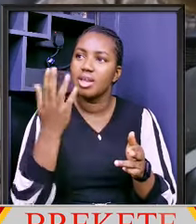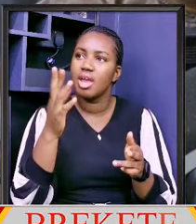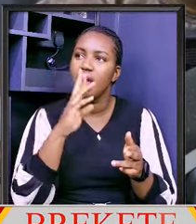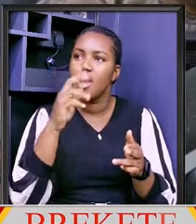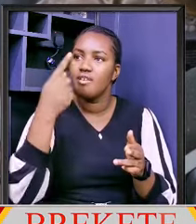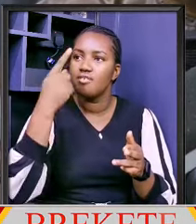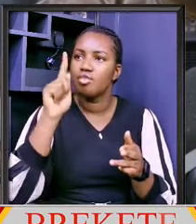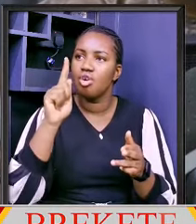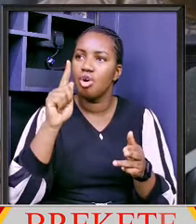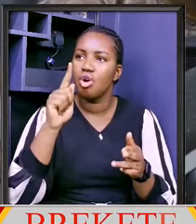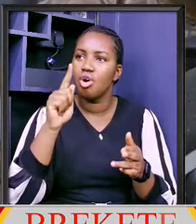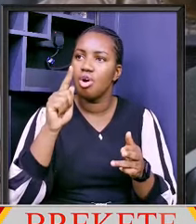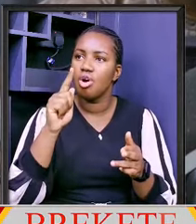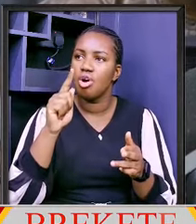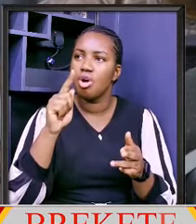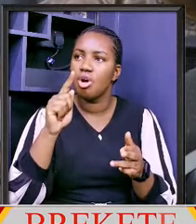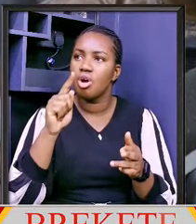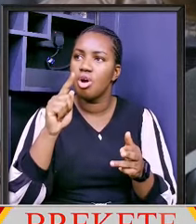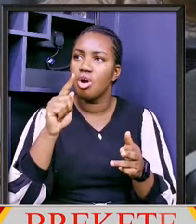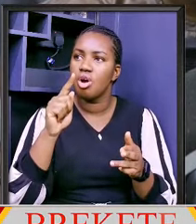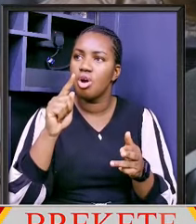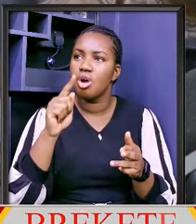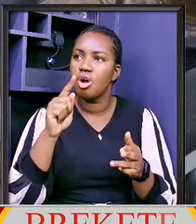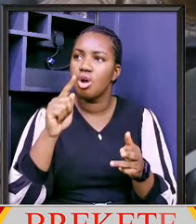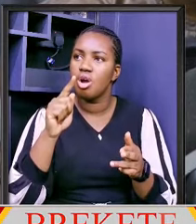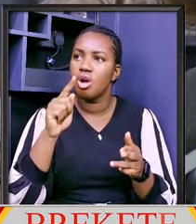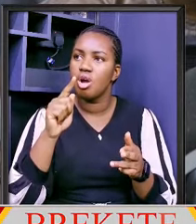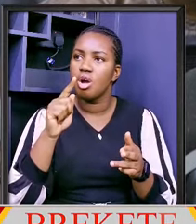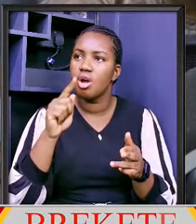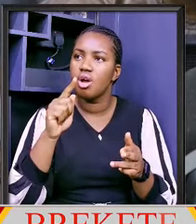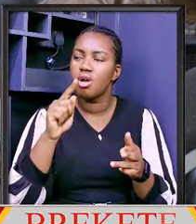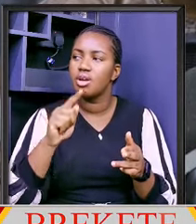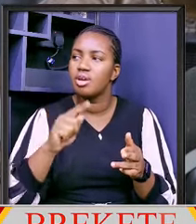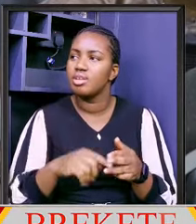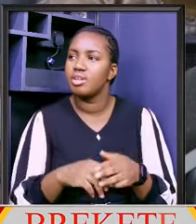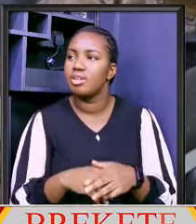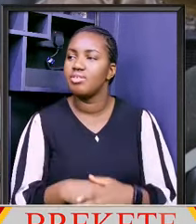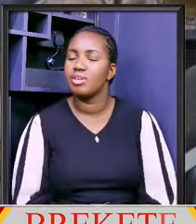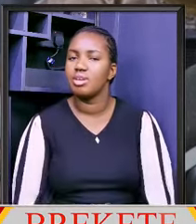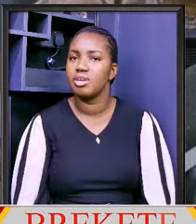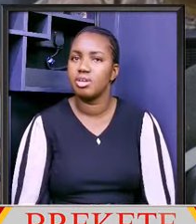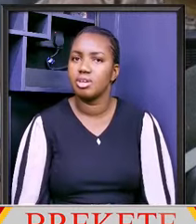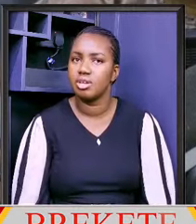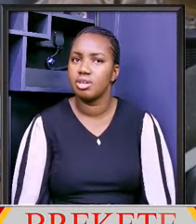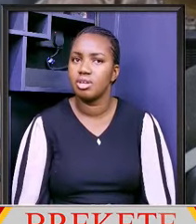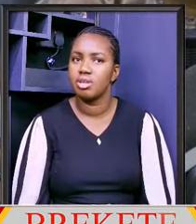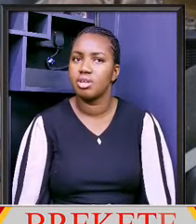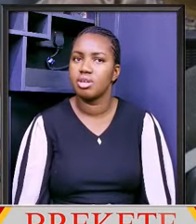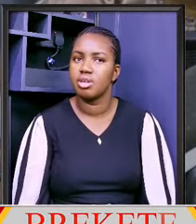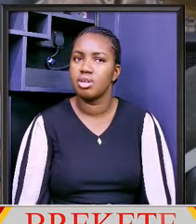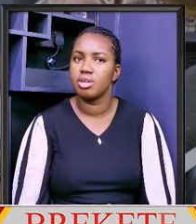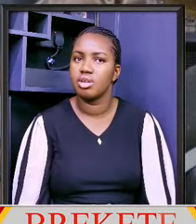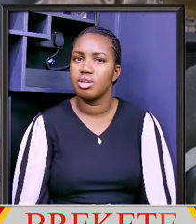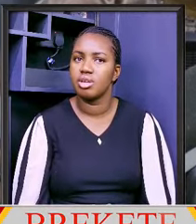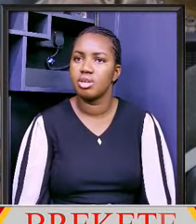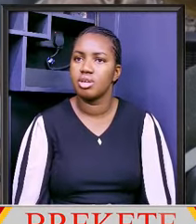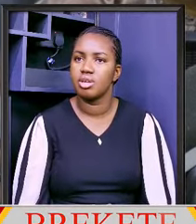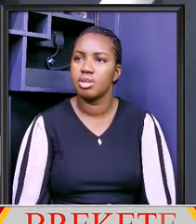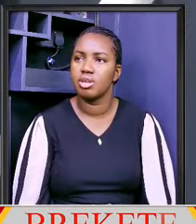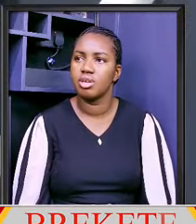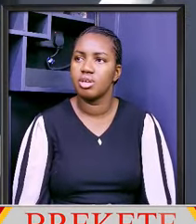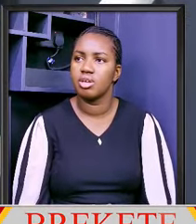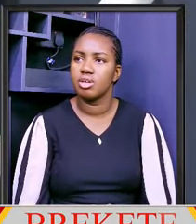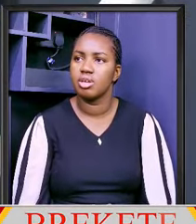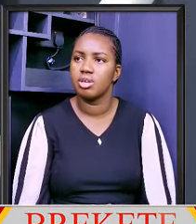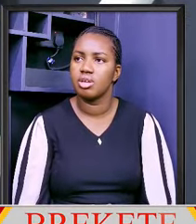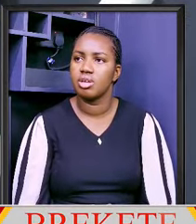For judgment, not ruling. When I don't do appearance before, we don't even say they have submitted the written address.